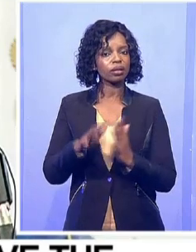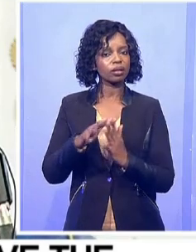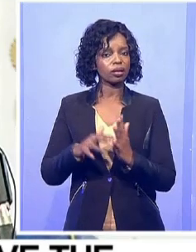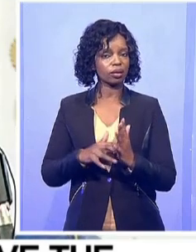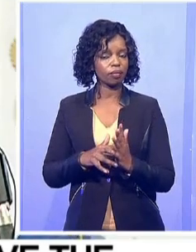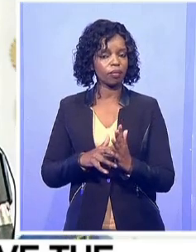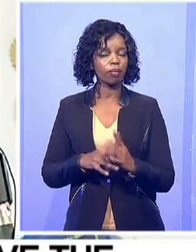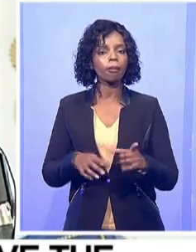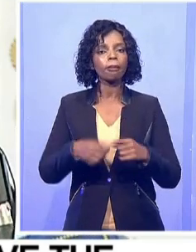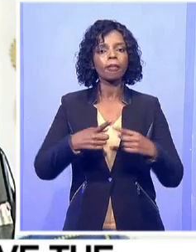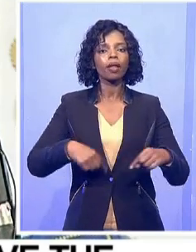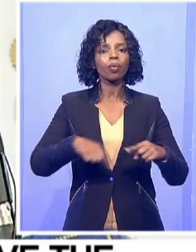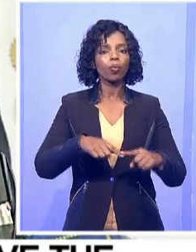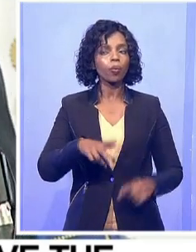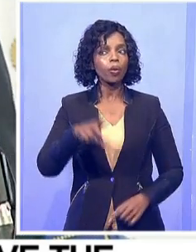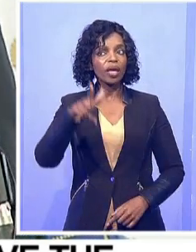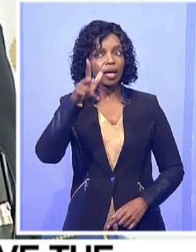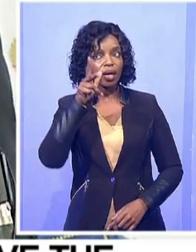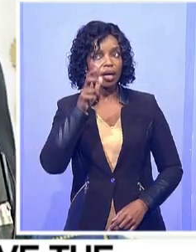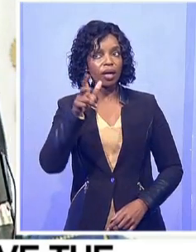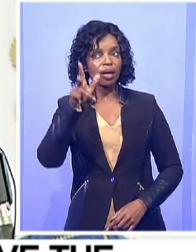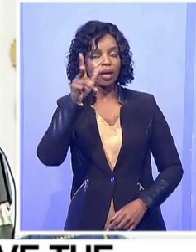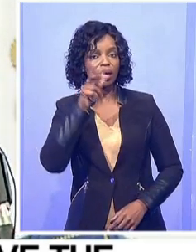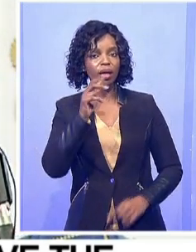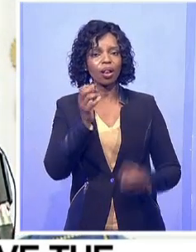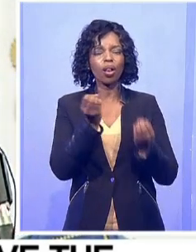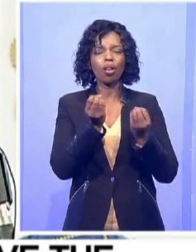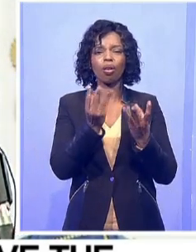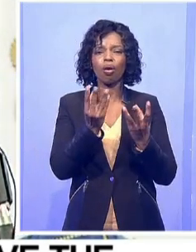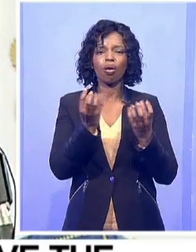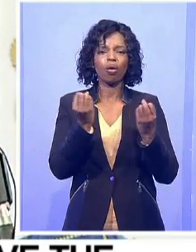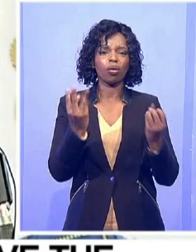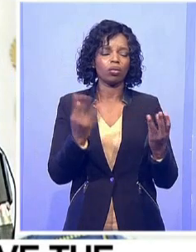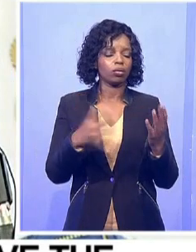We hear a lot of stories about